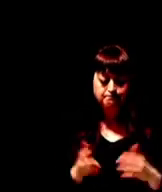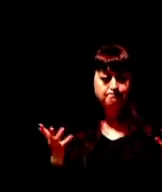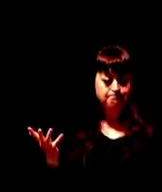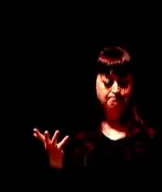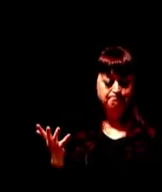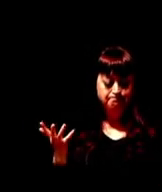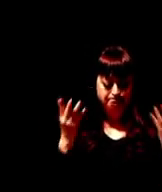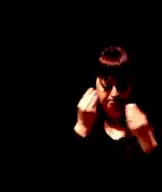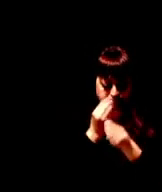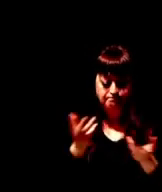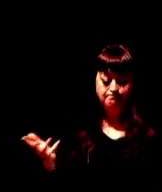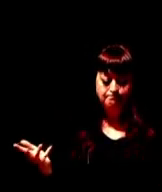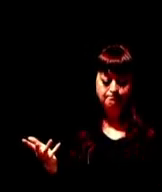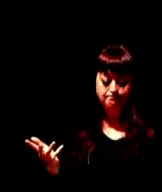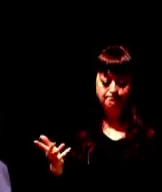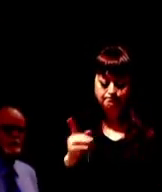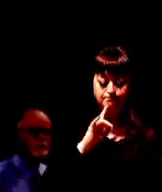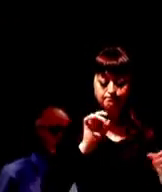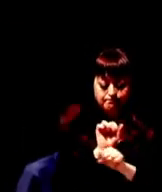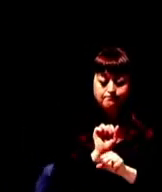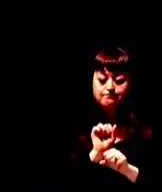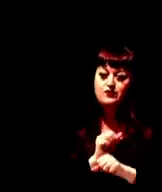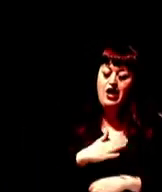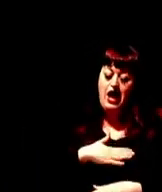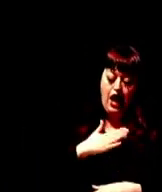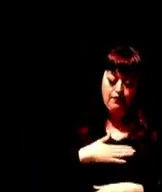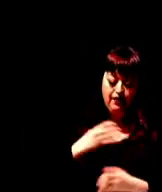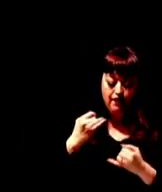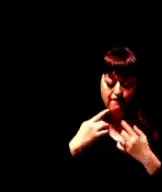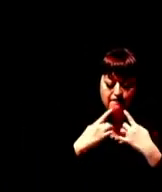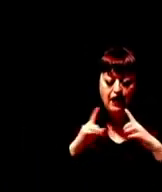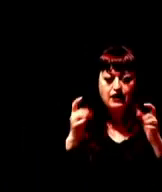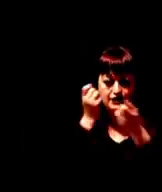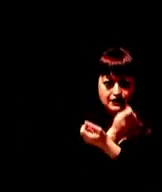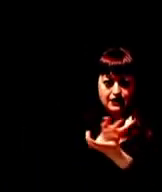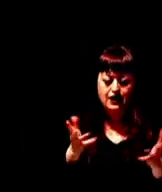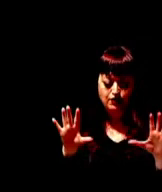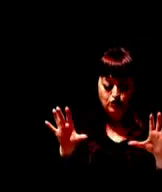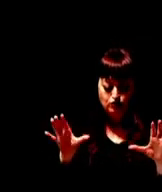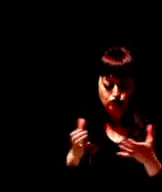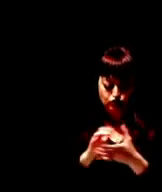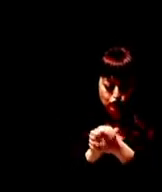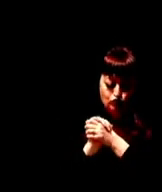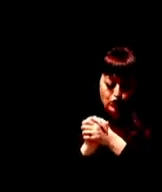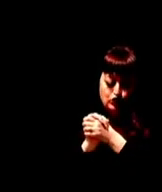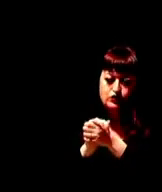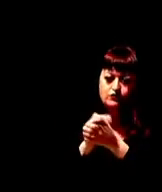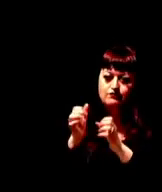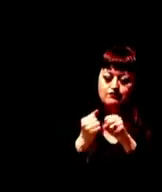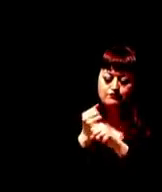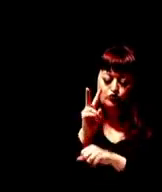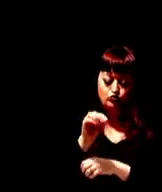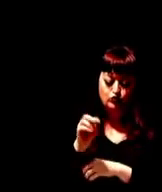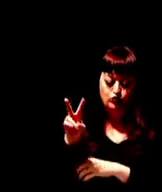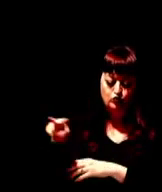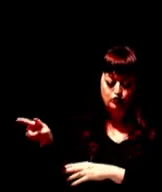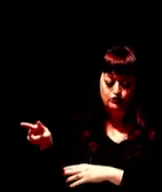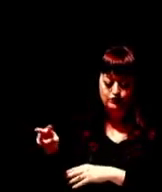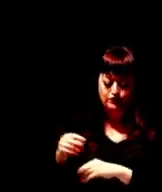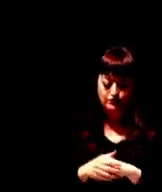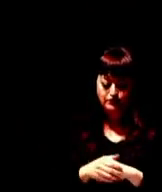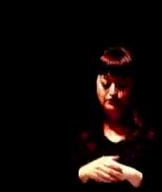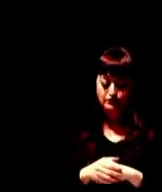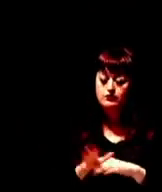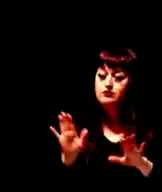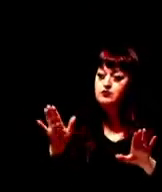said, I am indefinitely and indubitably happy to finally say congratulations to the class of 22. And we're gonna do the hat thing now, okay?